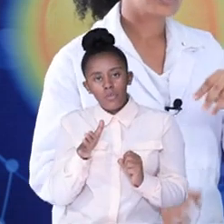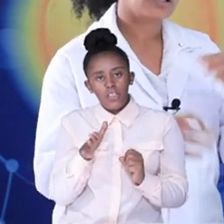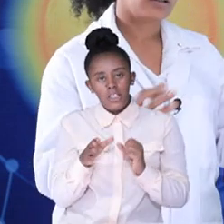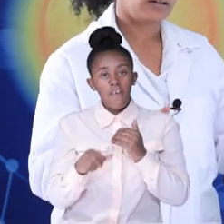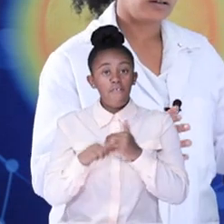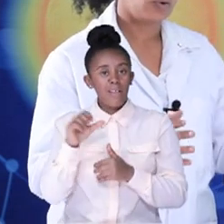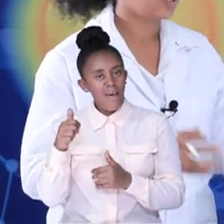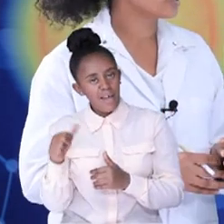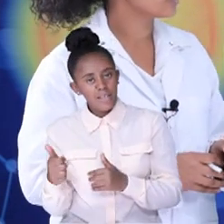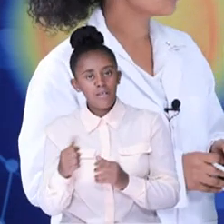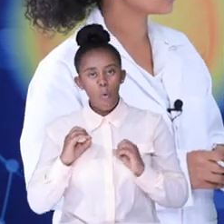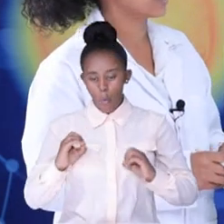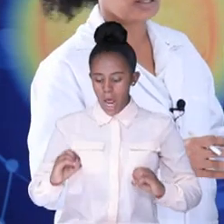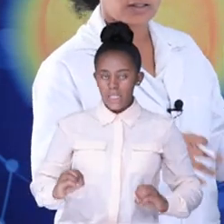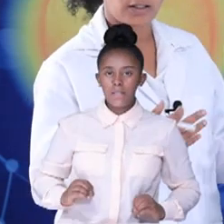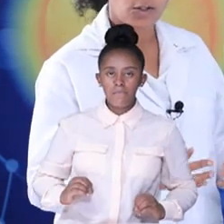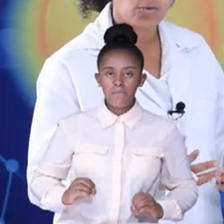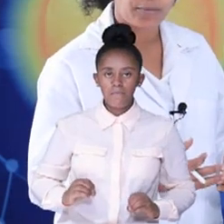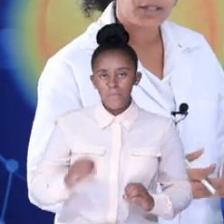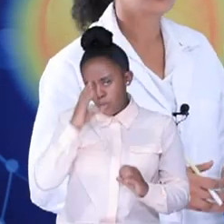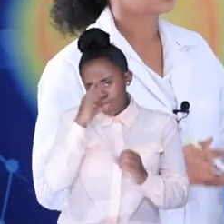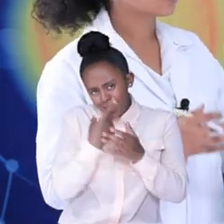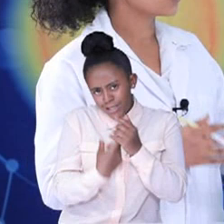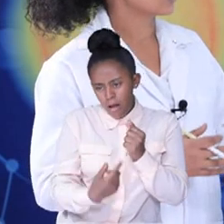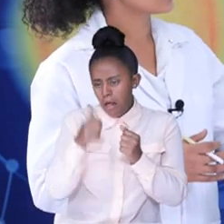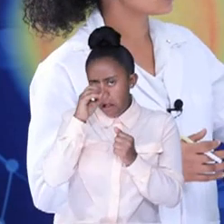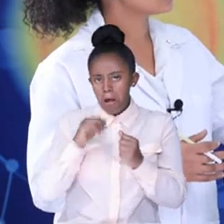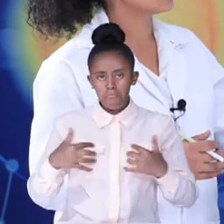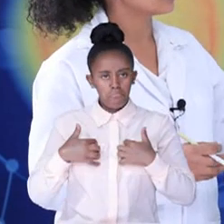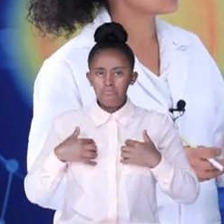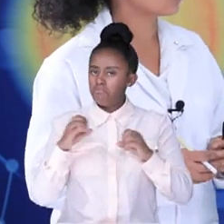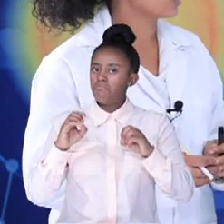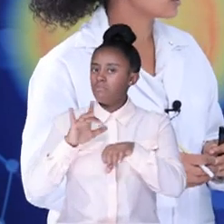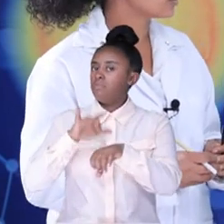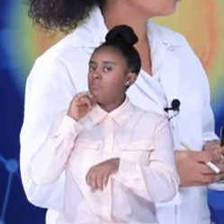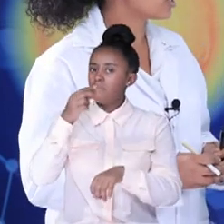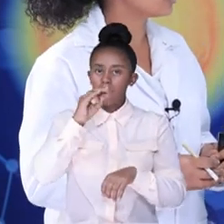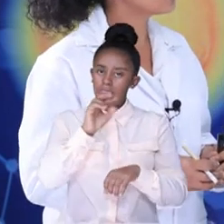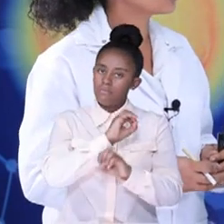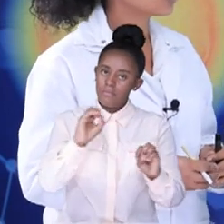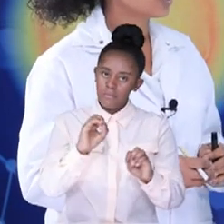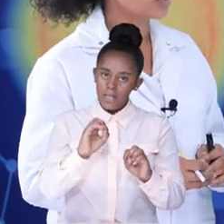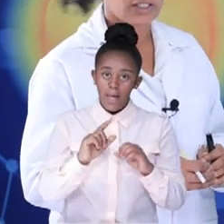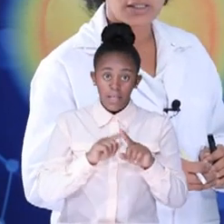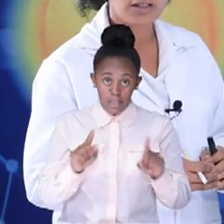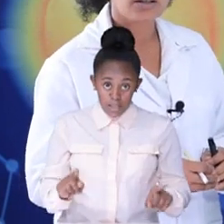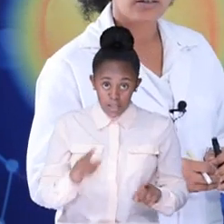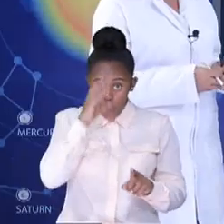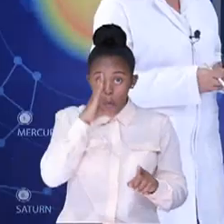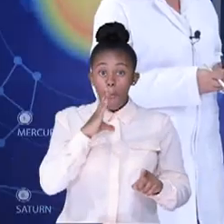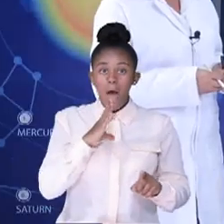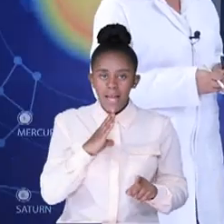infect other organisms other than human being. For that reason, it is known as human